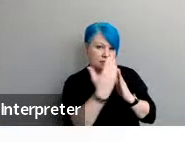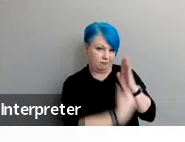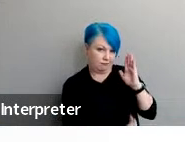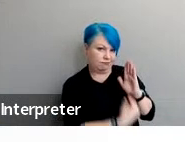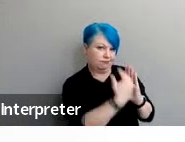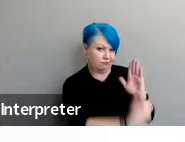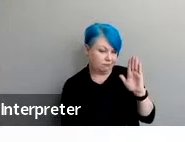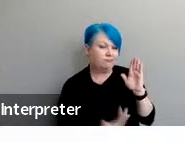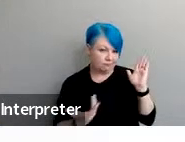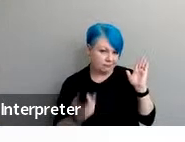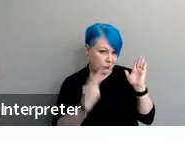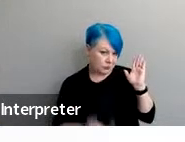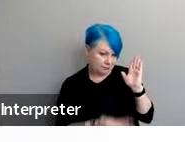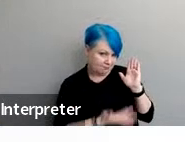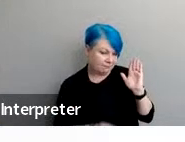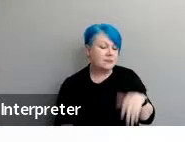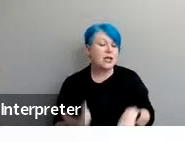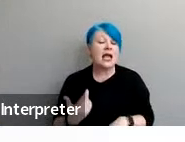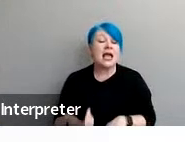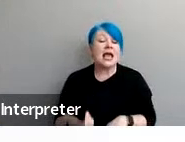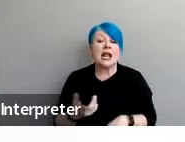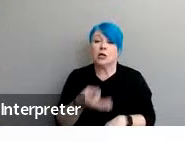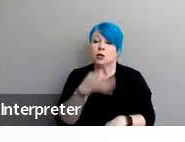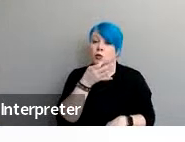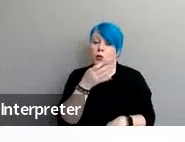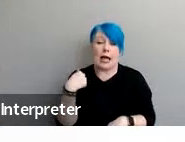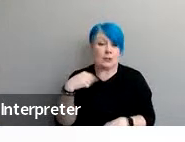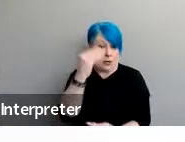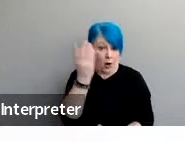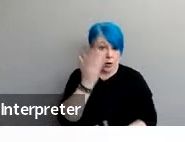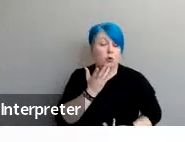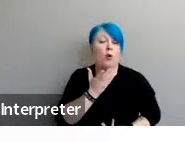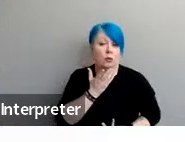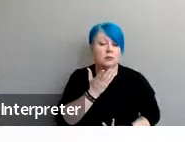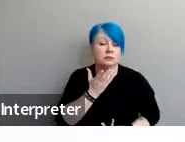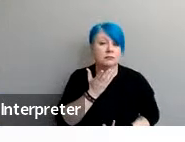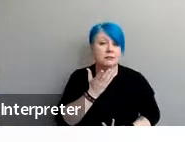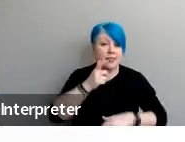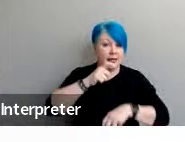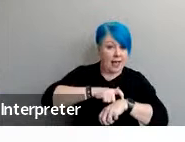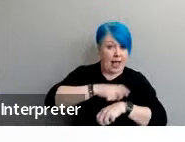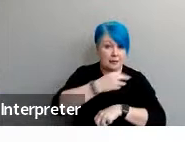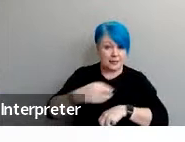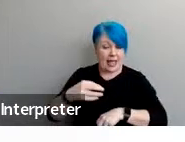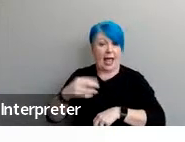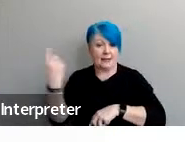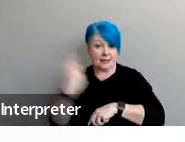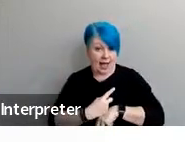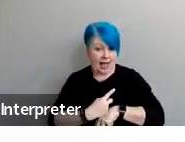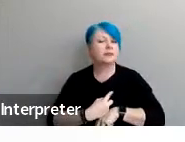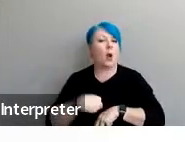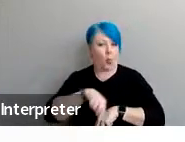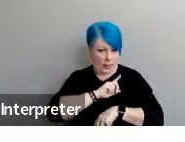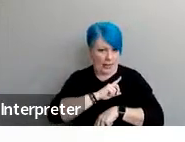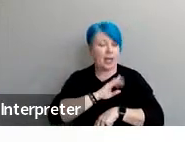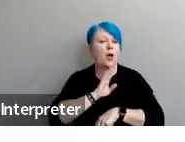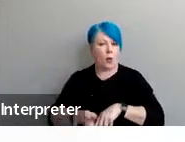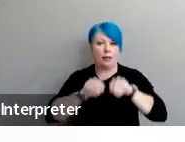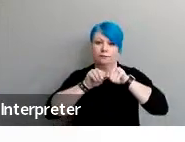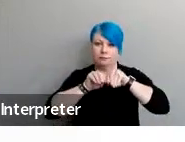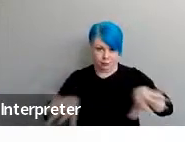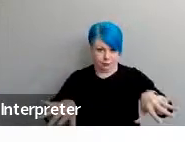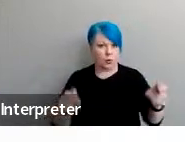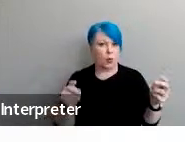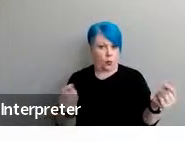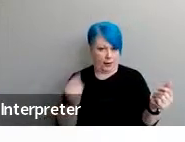And as I said, as soon as we have those TBDs, the time that will be determined, we will get those updated on the slide.